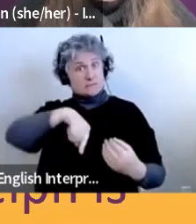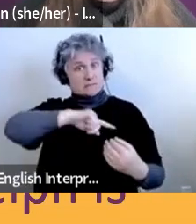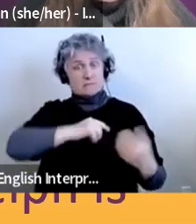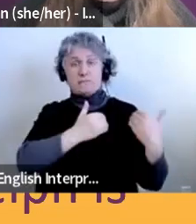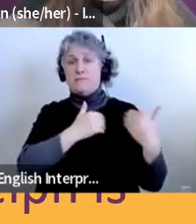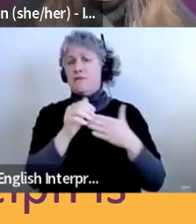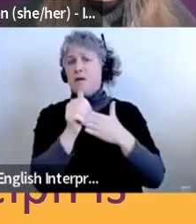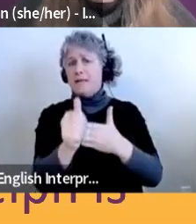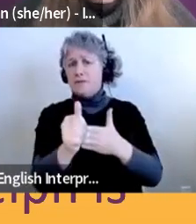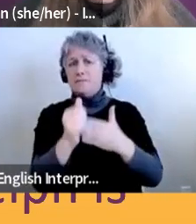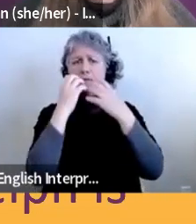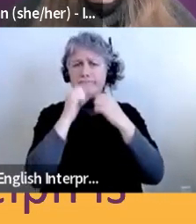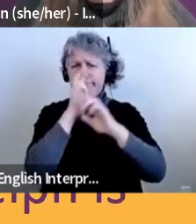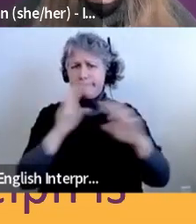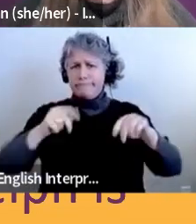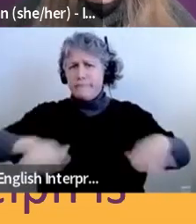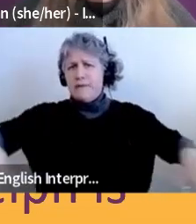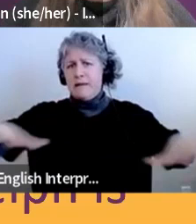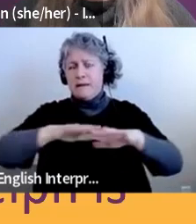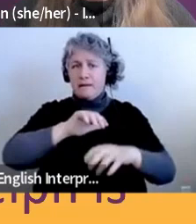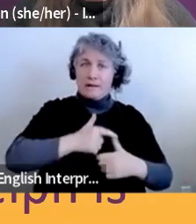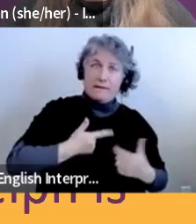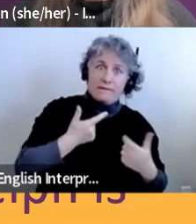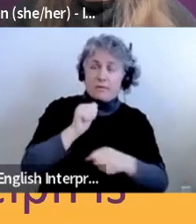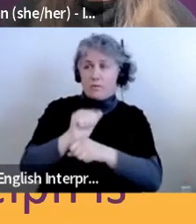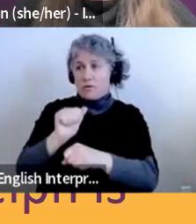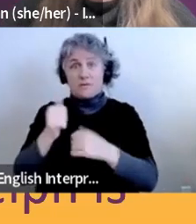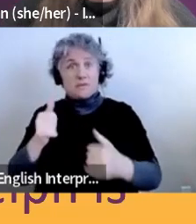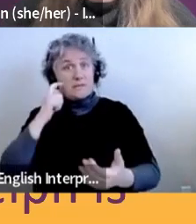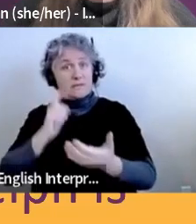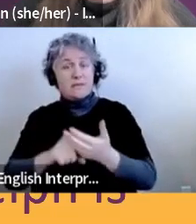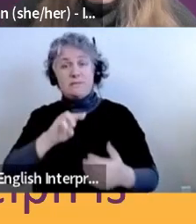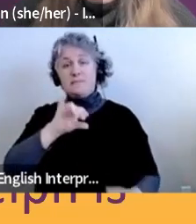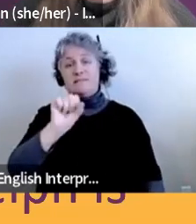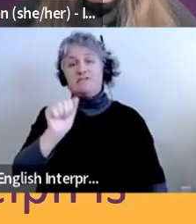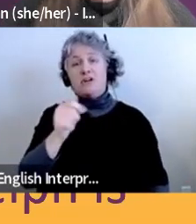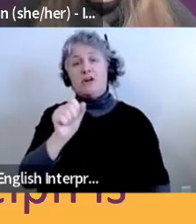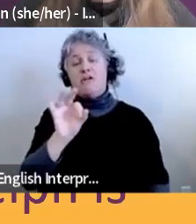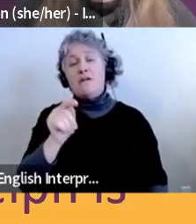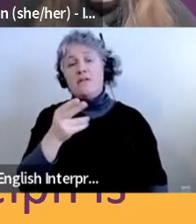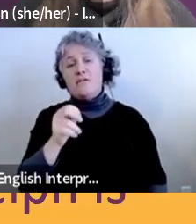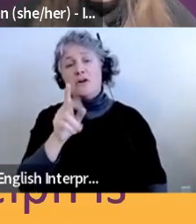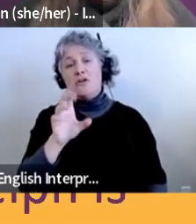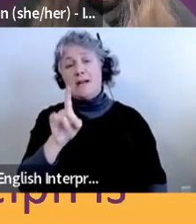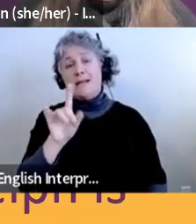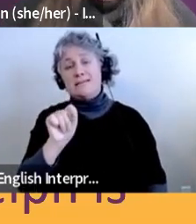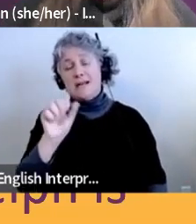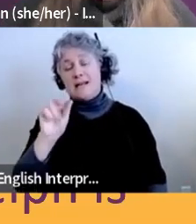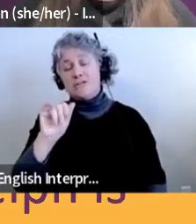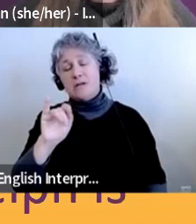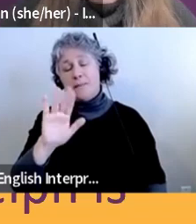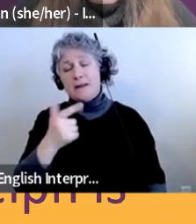stewardship on the land of which we live and work. And today we acknowledge the Mississaugas of the Credit First Nation of the Anishinaabe peoples on